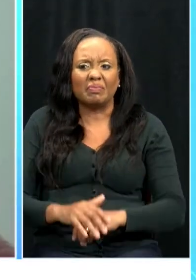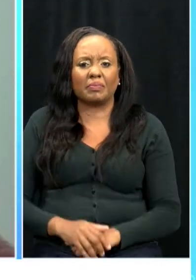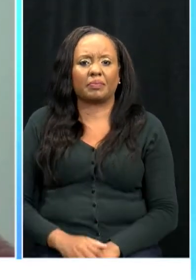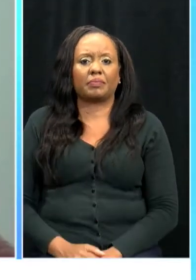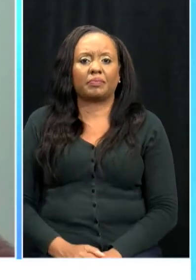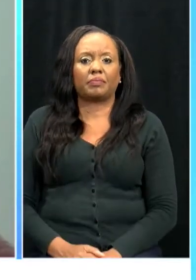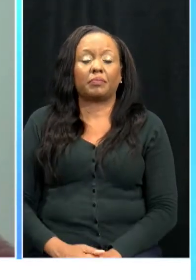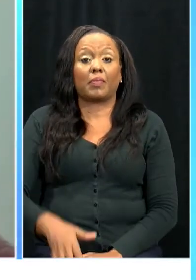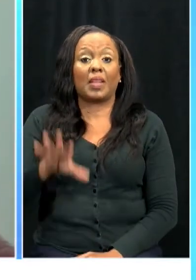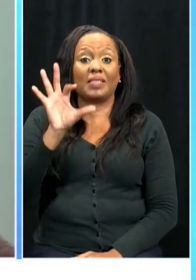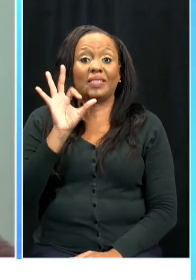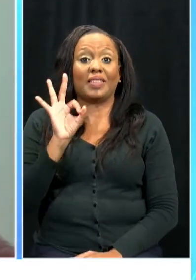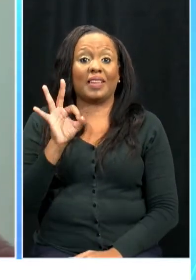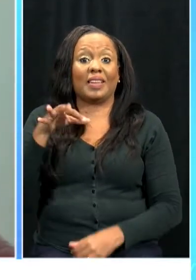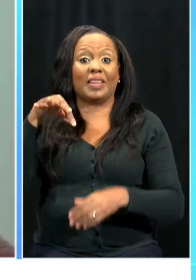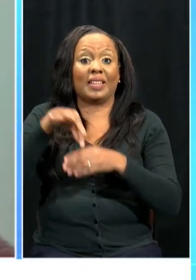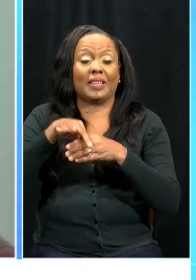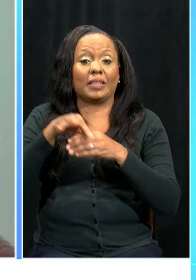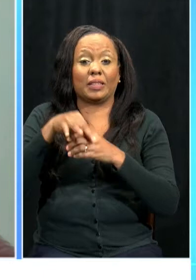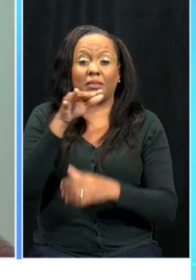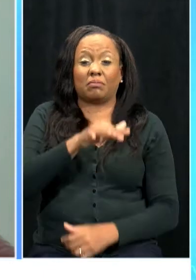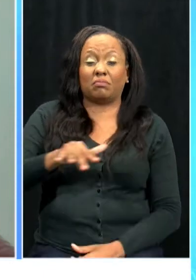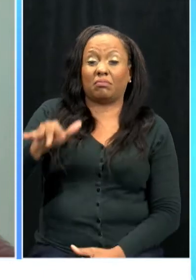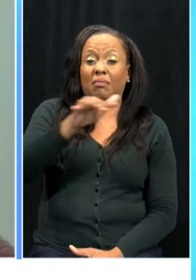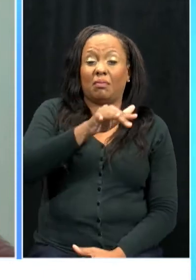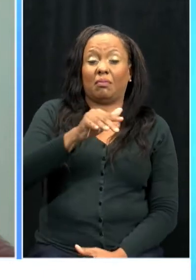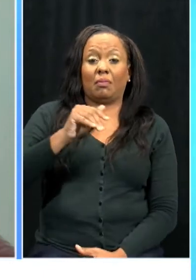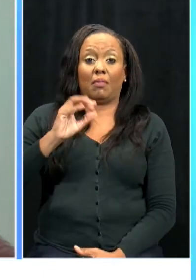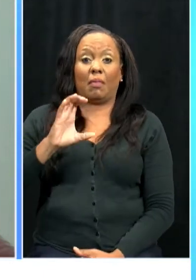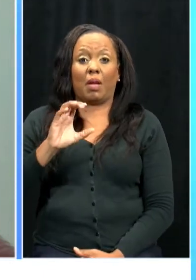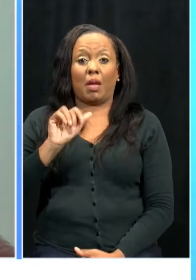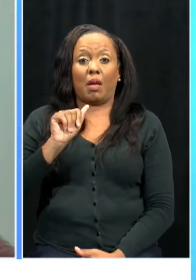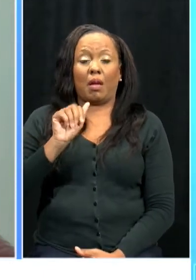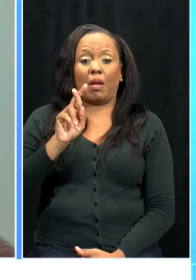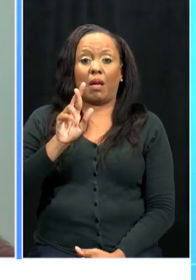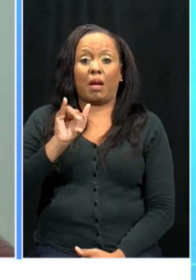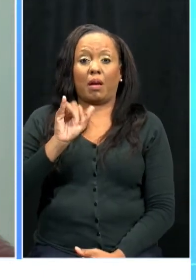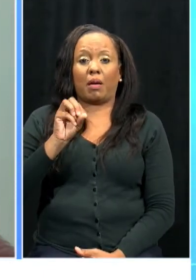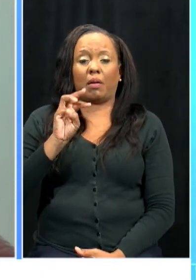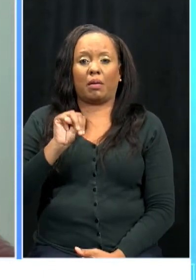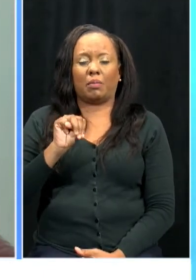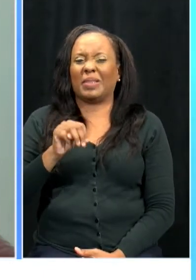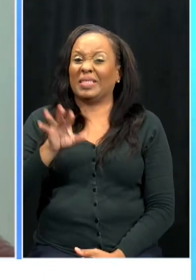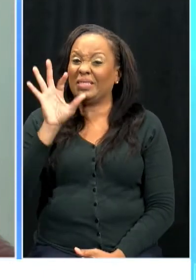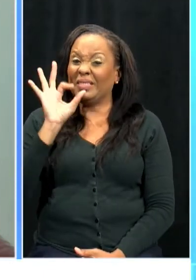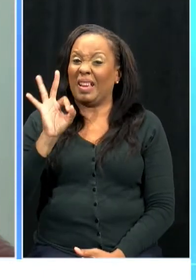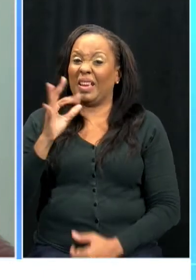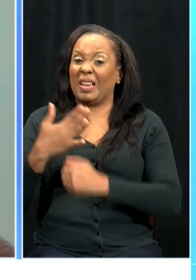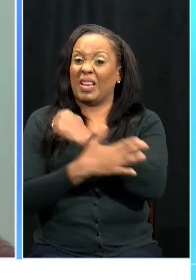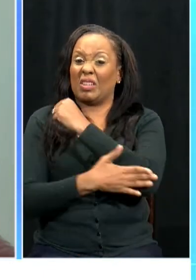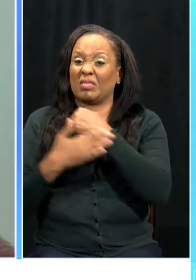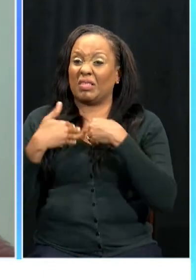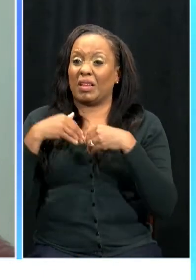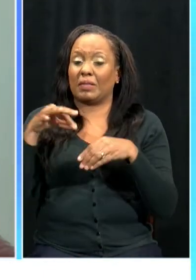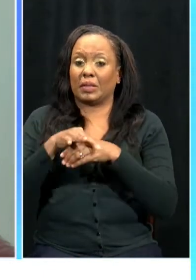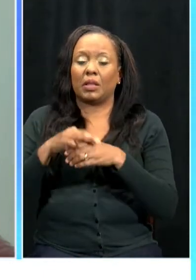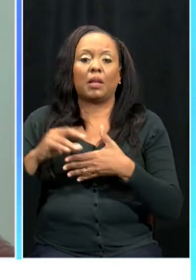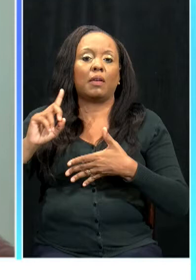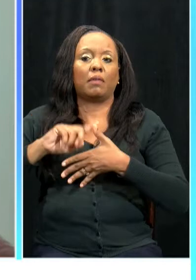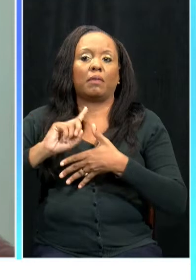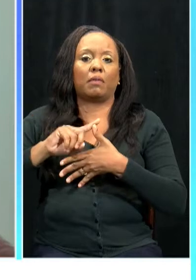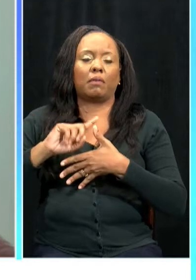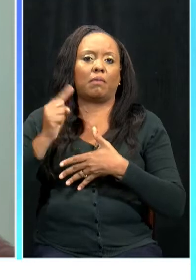9 elections across CARICOM since COVID was declared a pandemic, starting with Suriname,